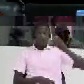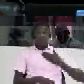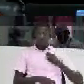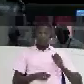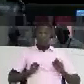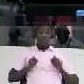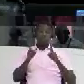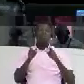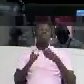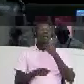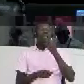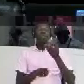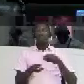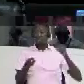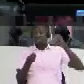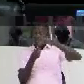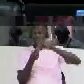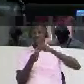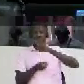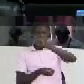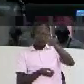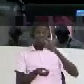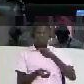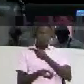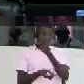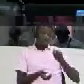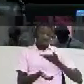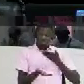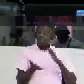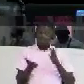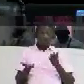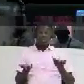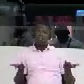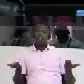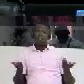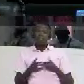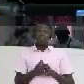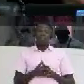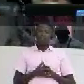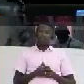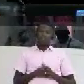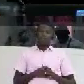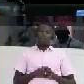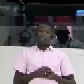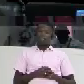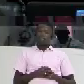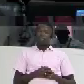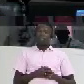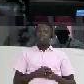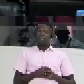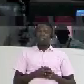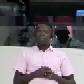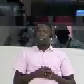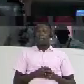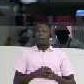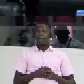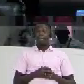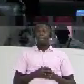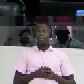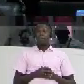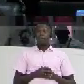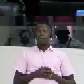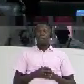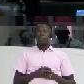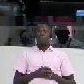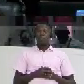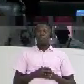any additional questions they may have. boo paree nag sa seede bi yépp commissioner yi ñoom tamit dinañ am loo xam ne dinañ la ko mun a laaj bu fekkee ne am nañ luñ la